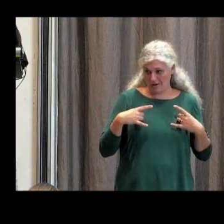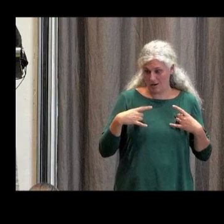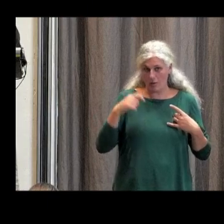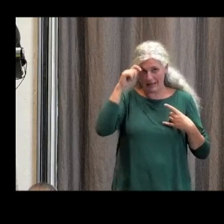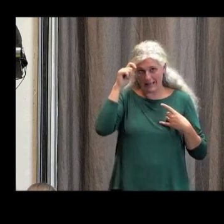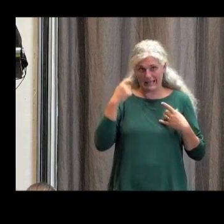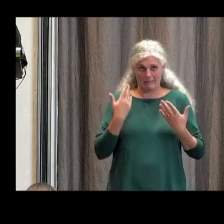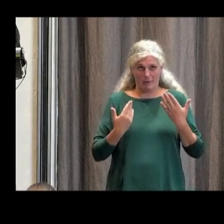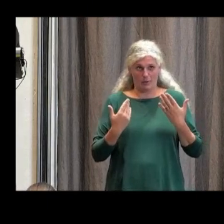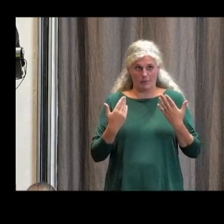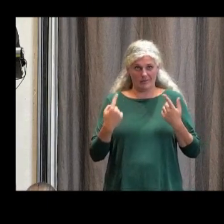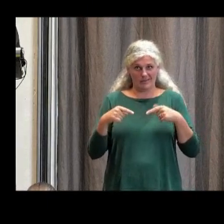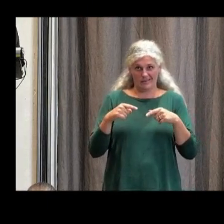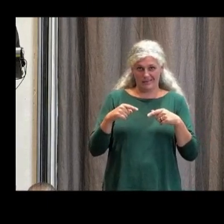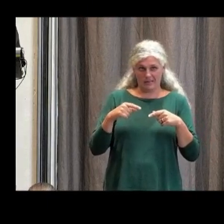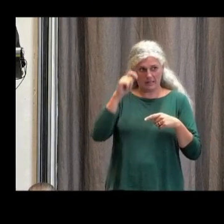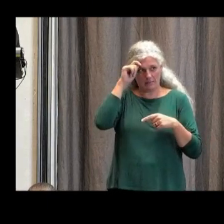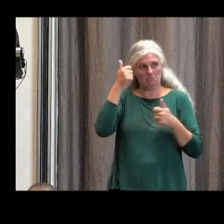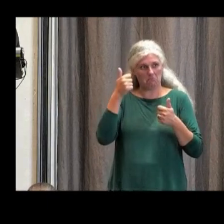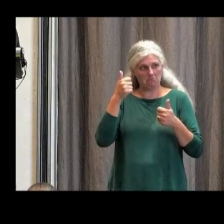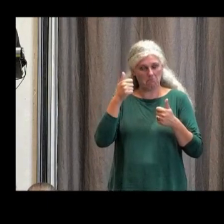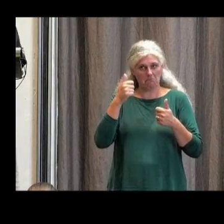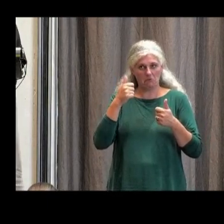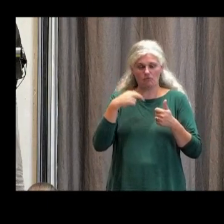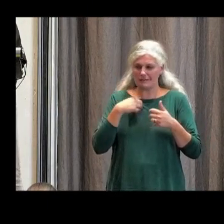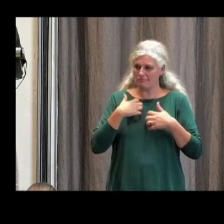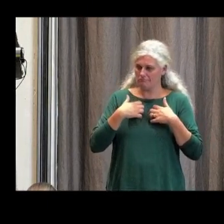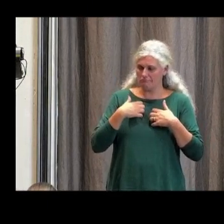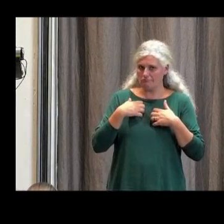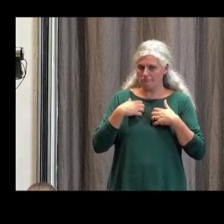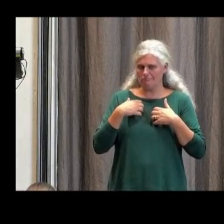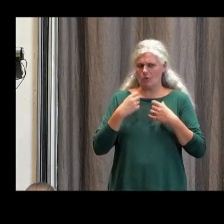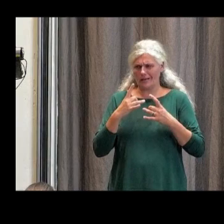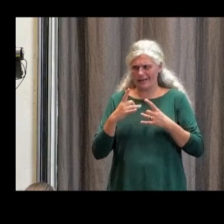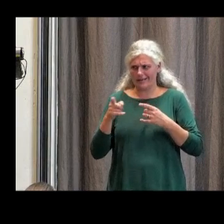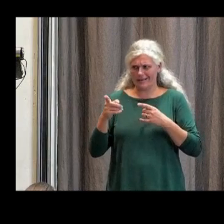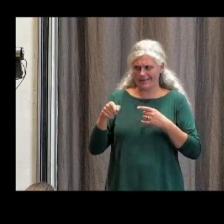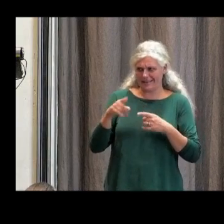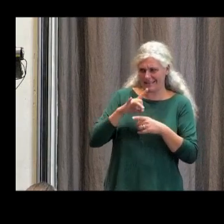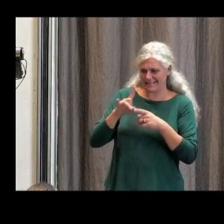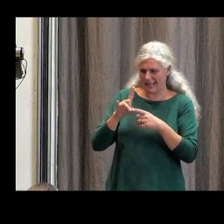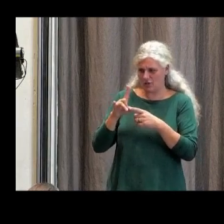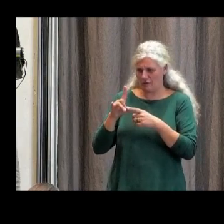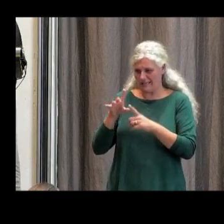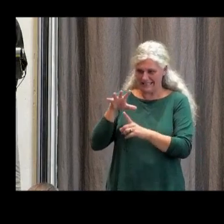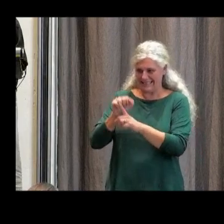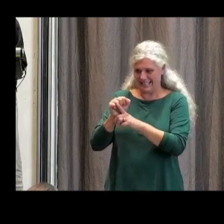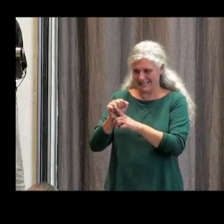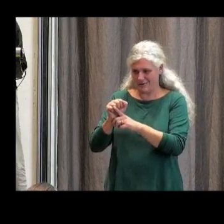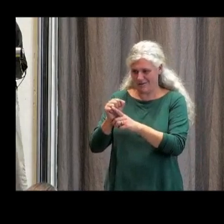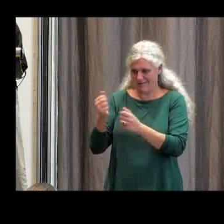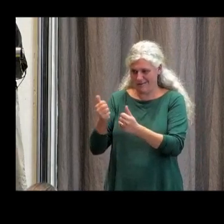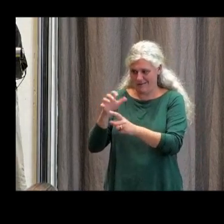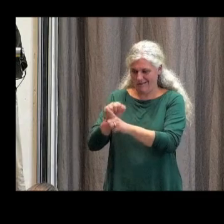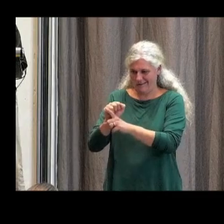thinking about these things, it becomes very intriguing that this type of sensor, if you like, what